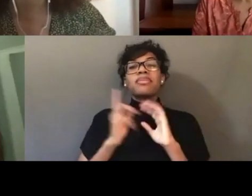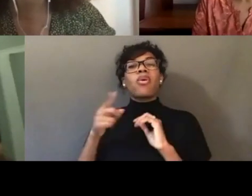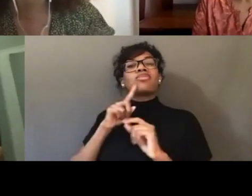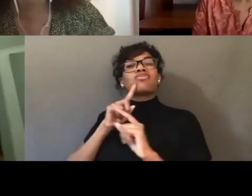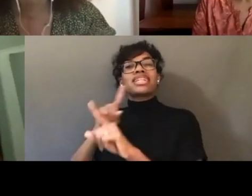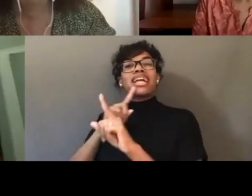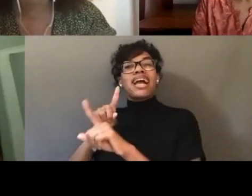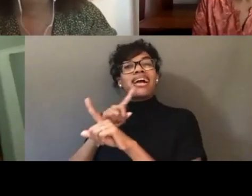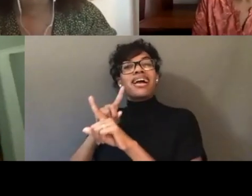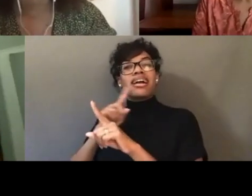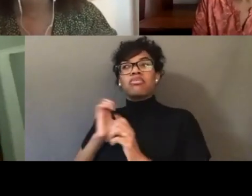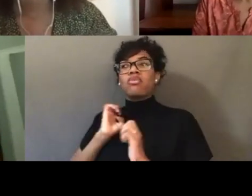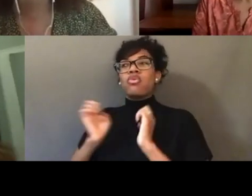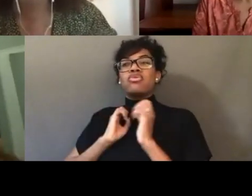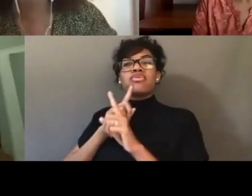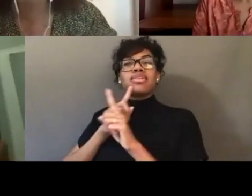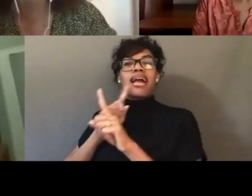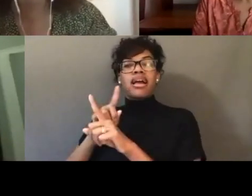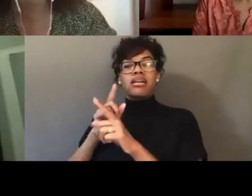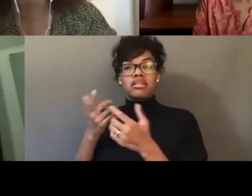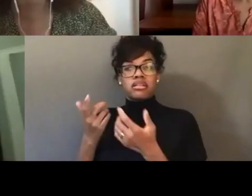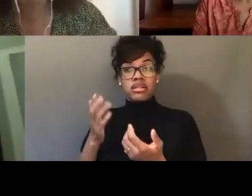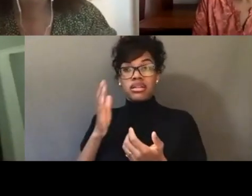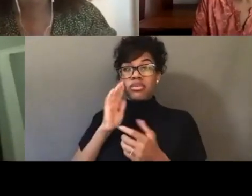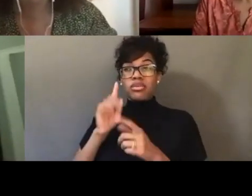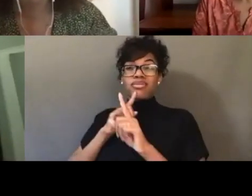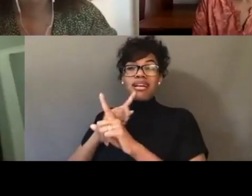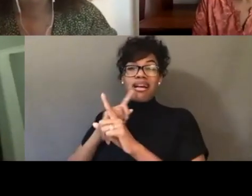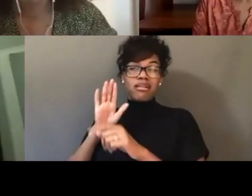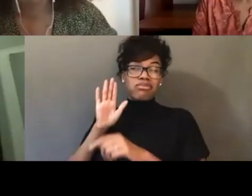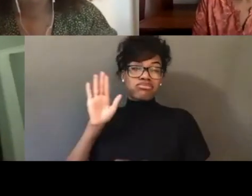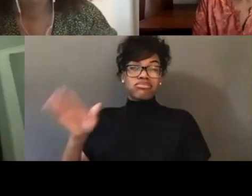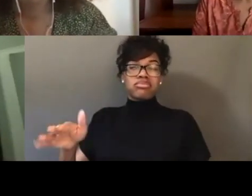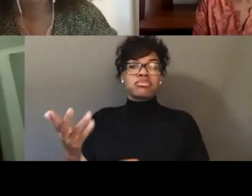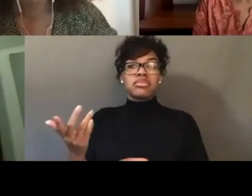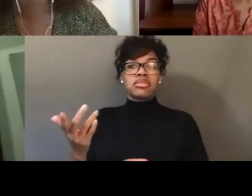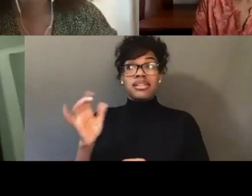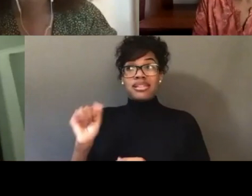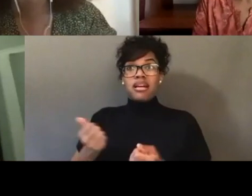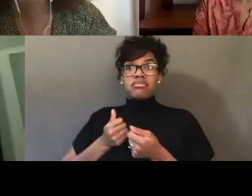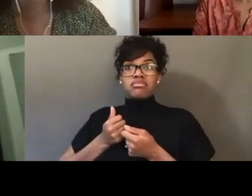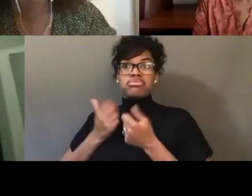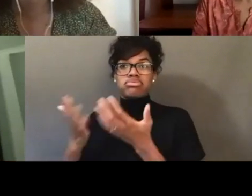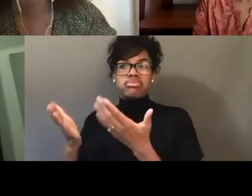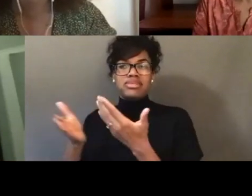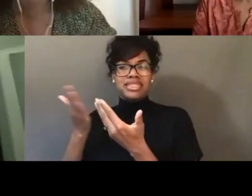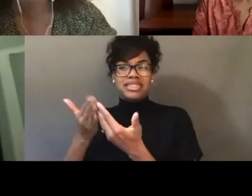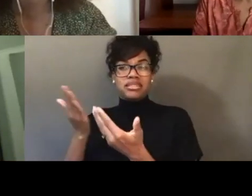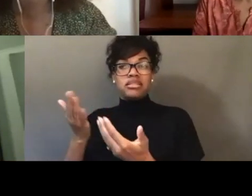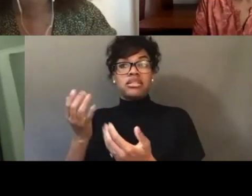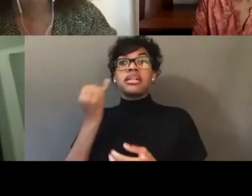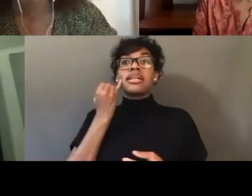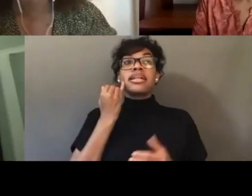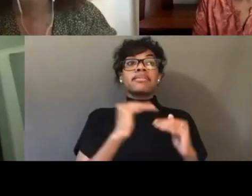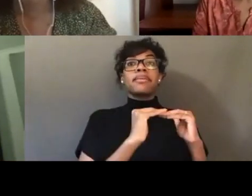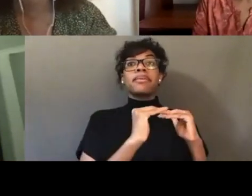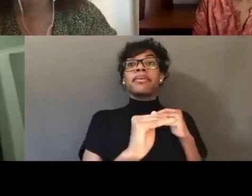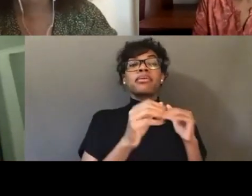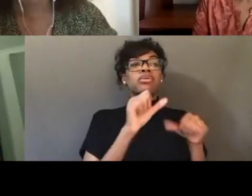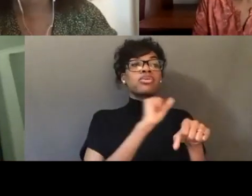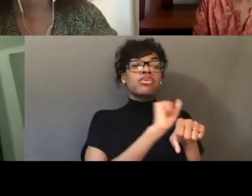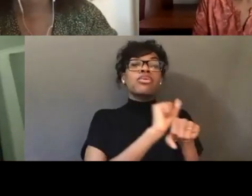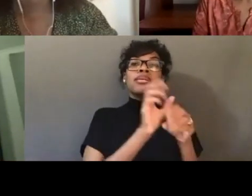for the rest of your life. You're gonna be, and that's tiresome. That's actually tiresome. I'd rather do the sustainable work